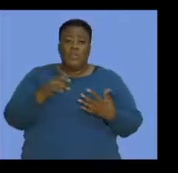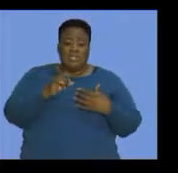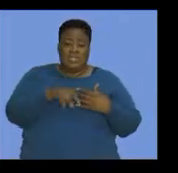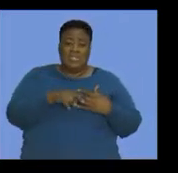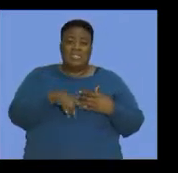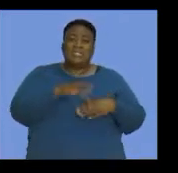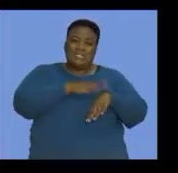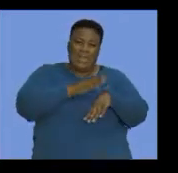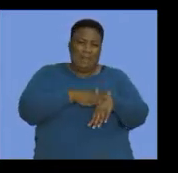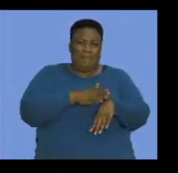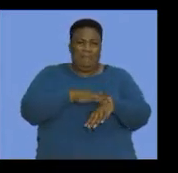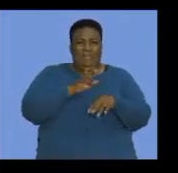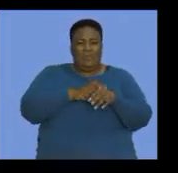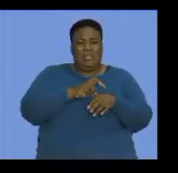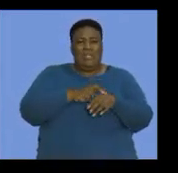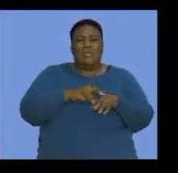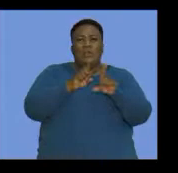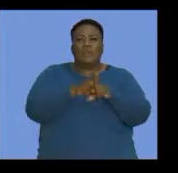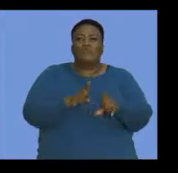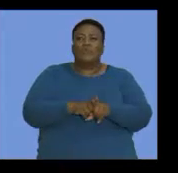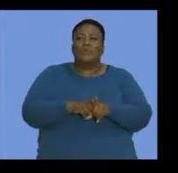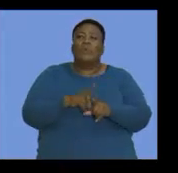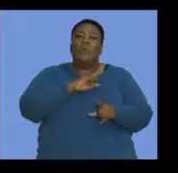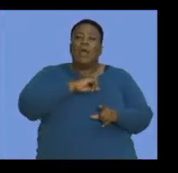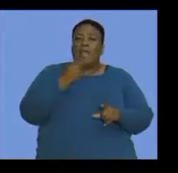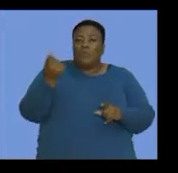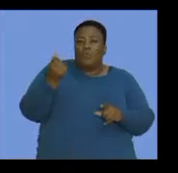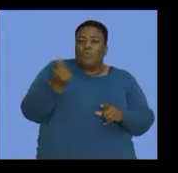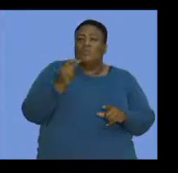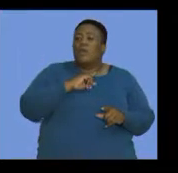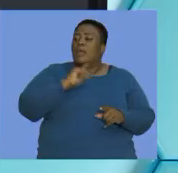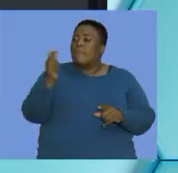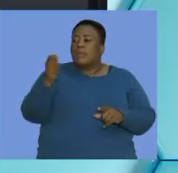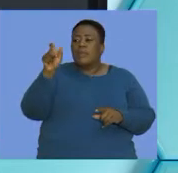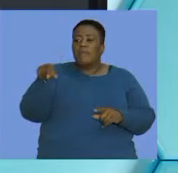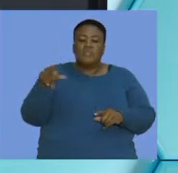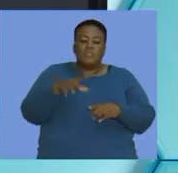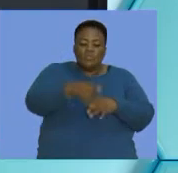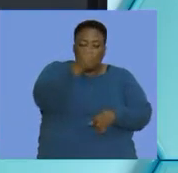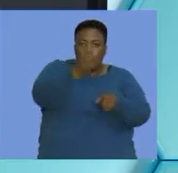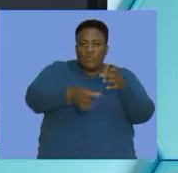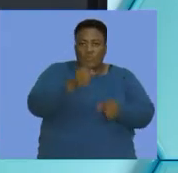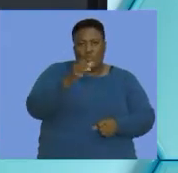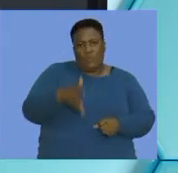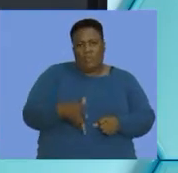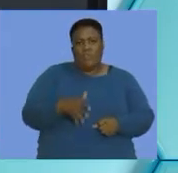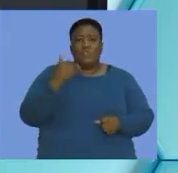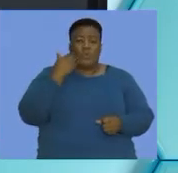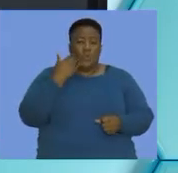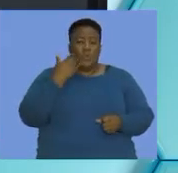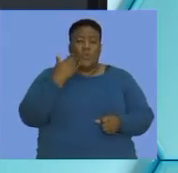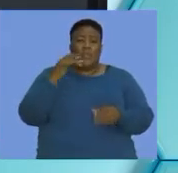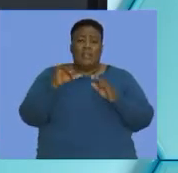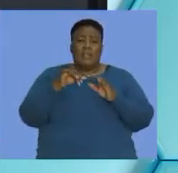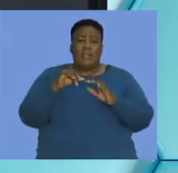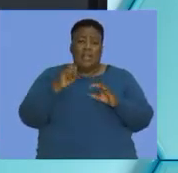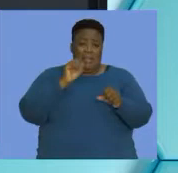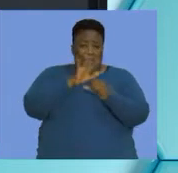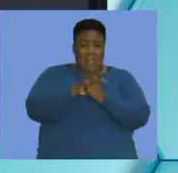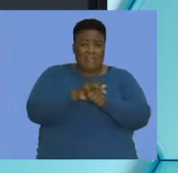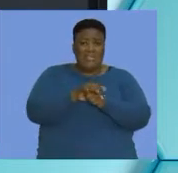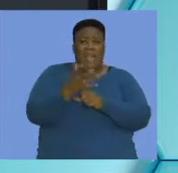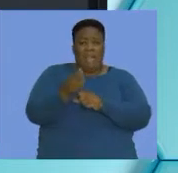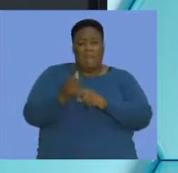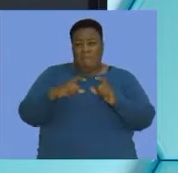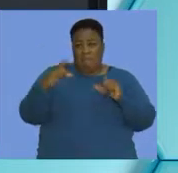hand, and this is very time consuming as well as it's a costly process. So the impact that these alien